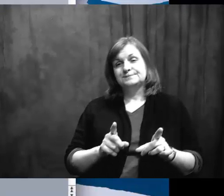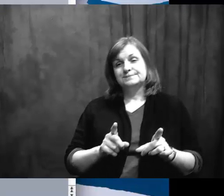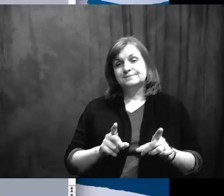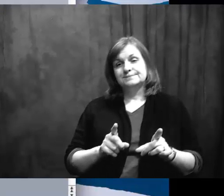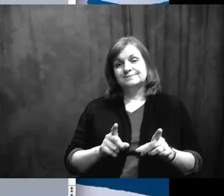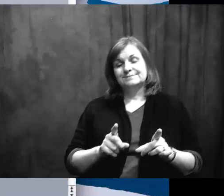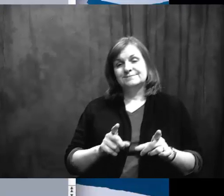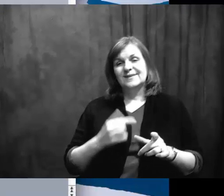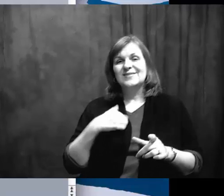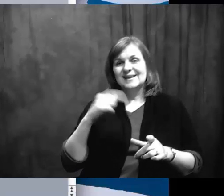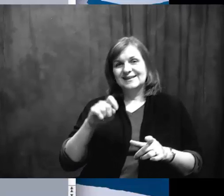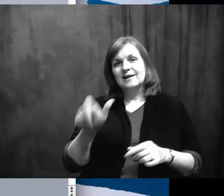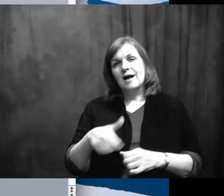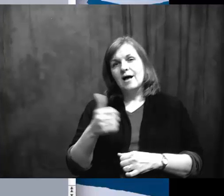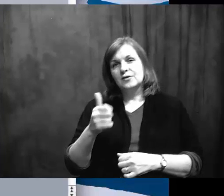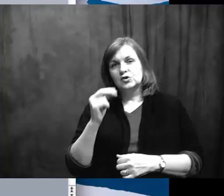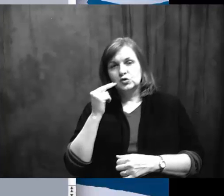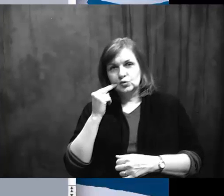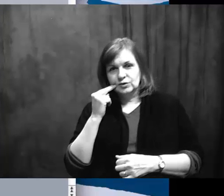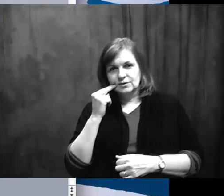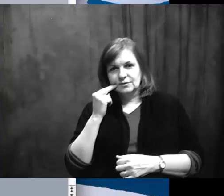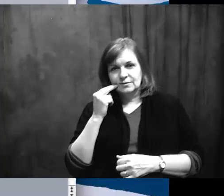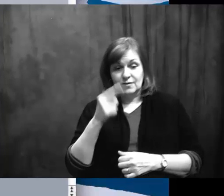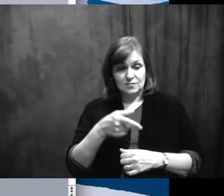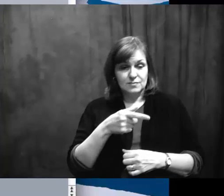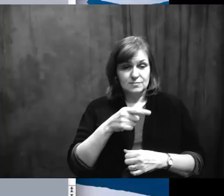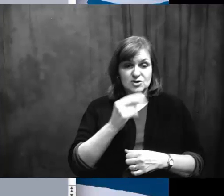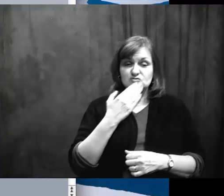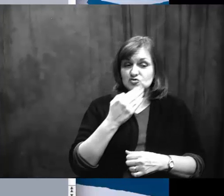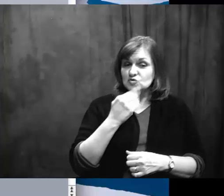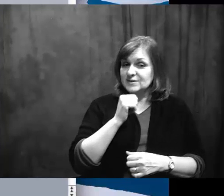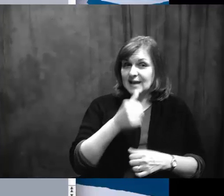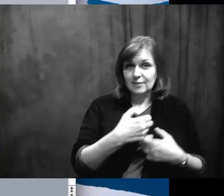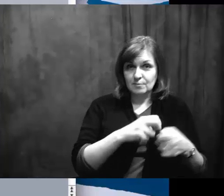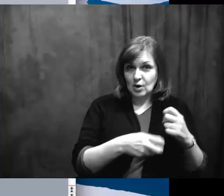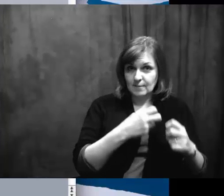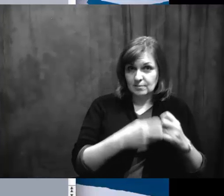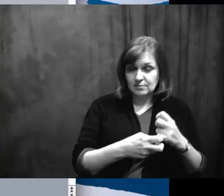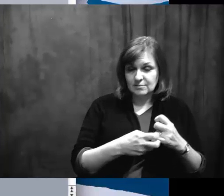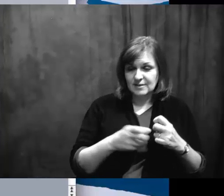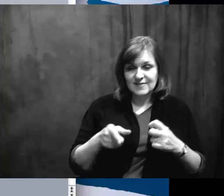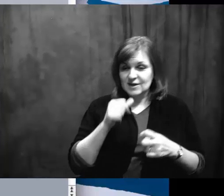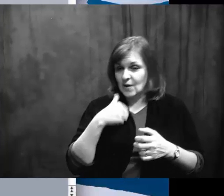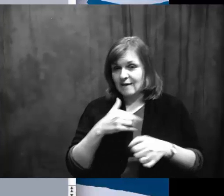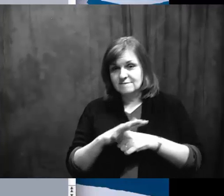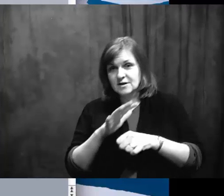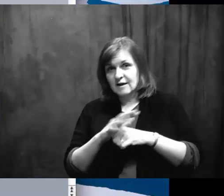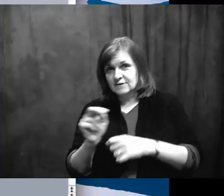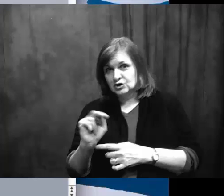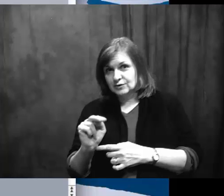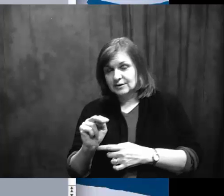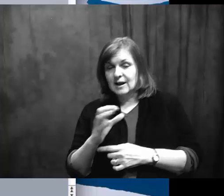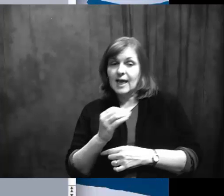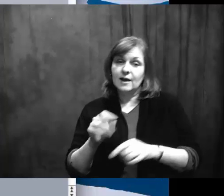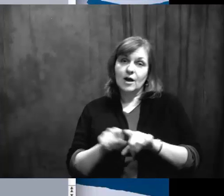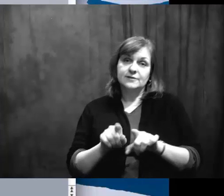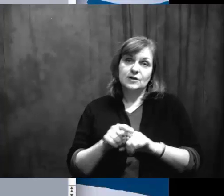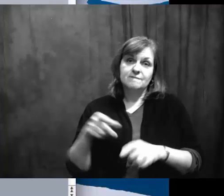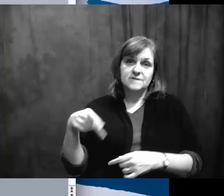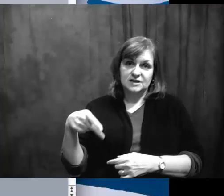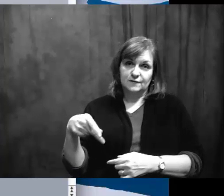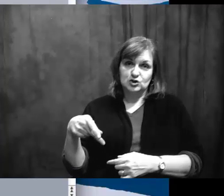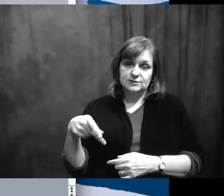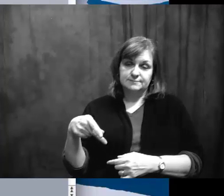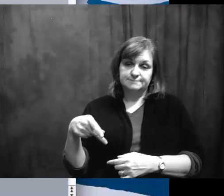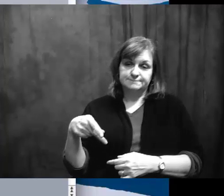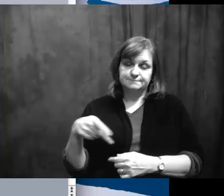the problem is nutrients. Sugar's not the problem here. The problem is a lack of nitrogen, and typically phosphorus